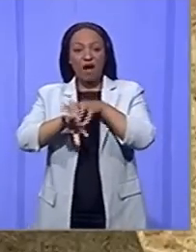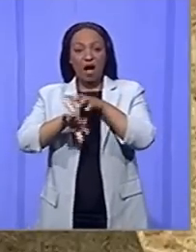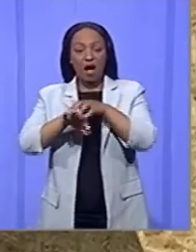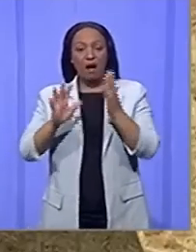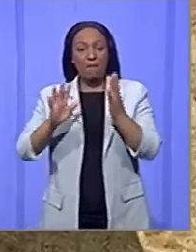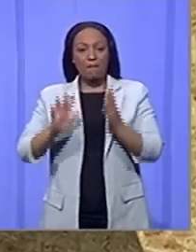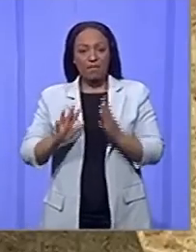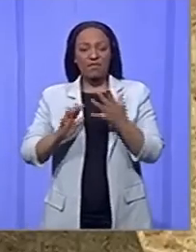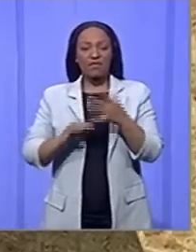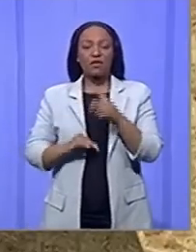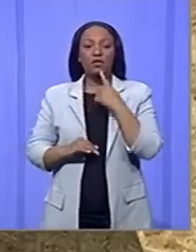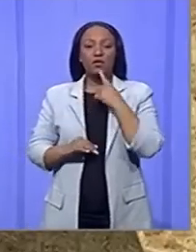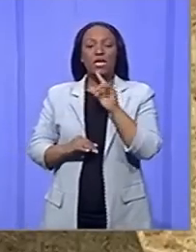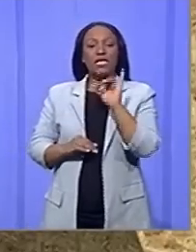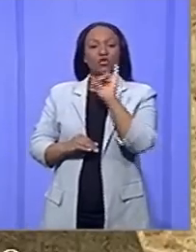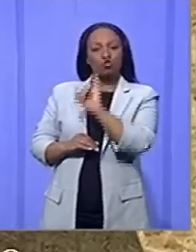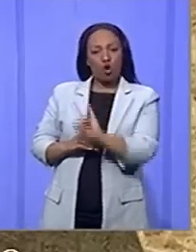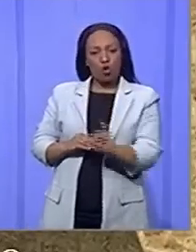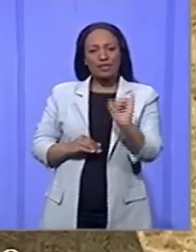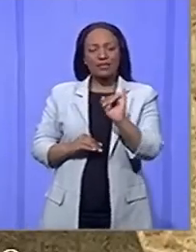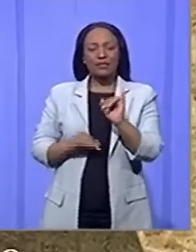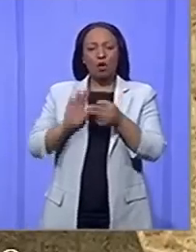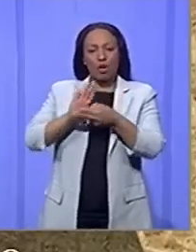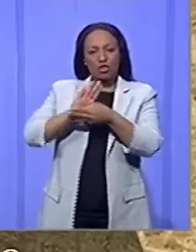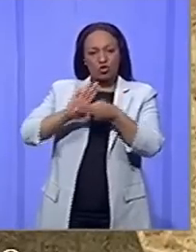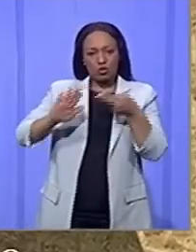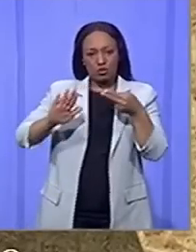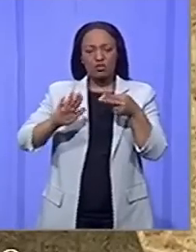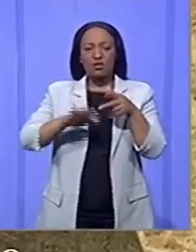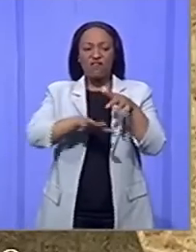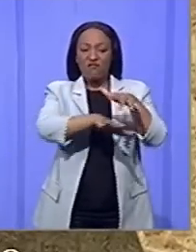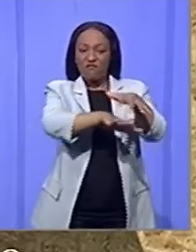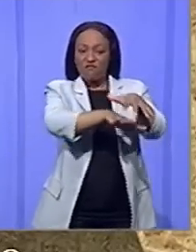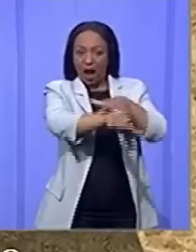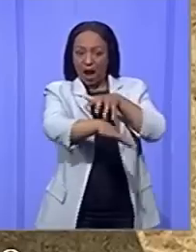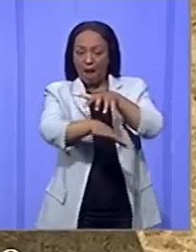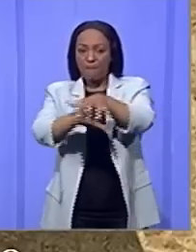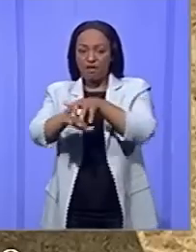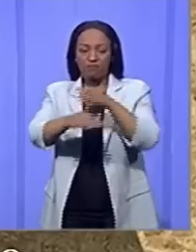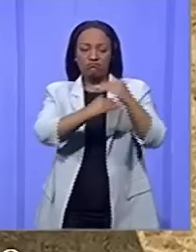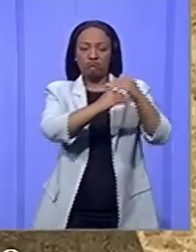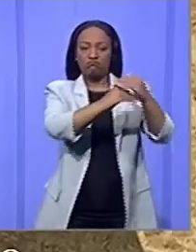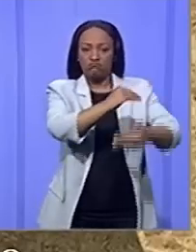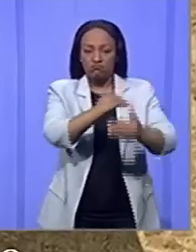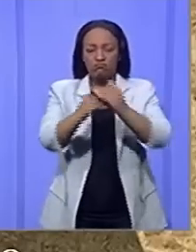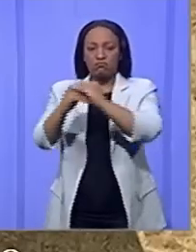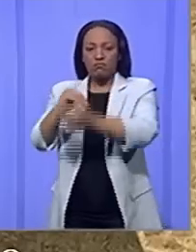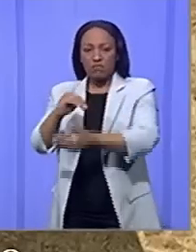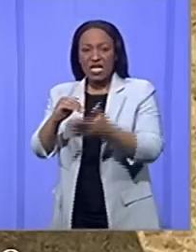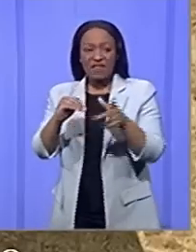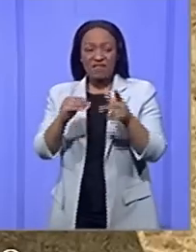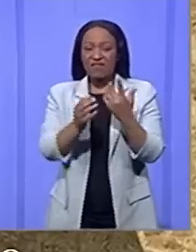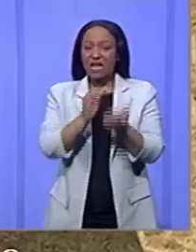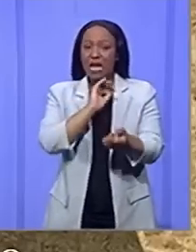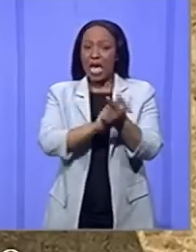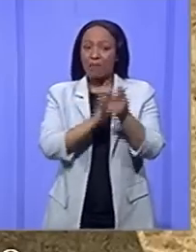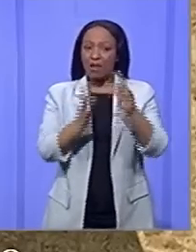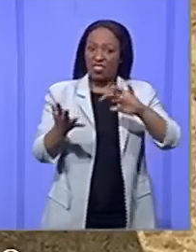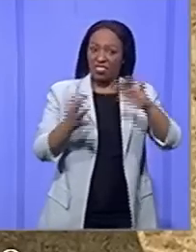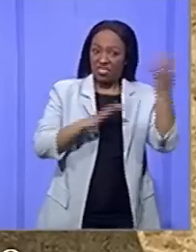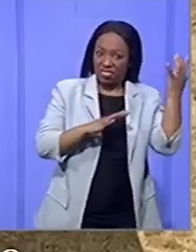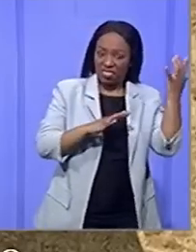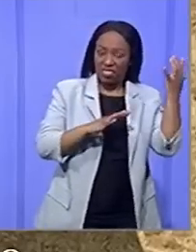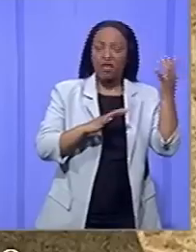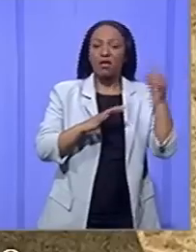ikgweletše di-insurance tša mašimo a bona go netefatša gore ba seke ba loba letseno ge mašimo a bona goba dibjalo tša bona di ka etemogela masetlapelo a